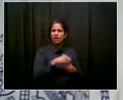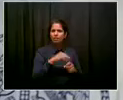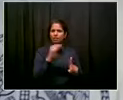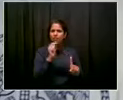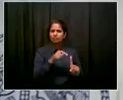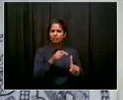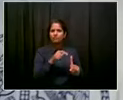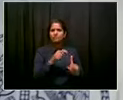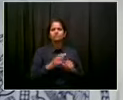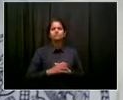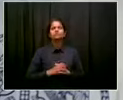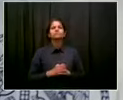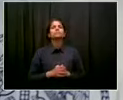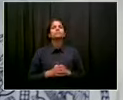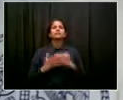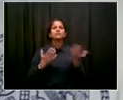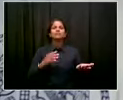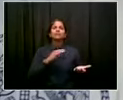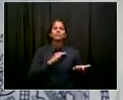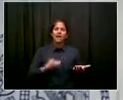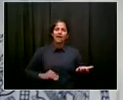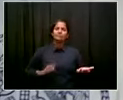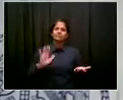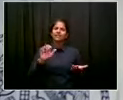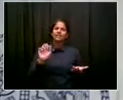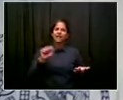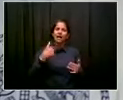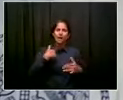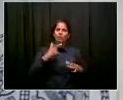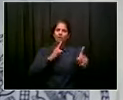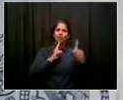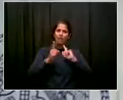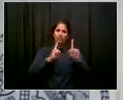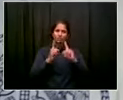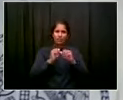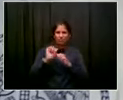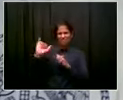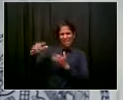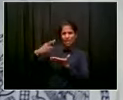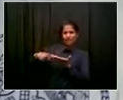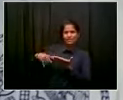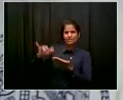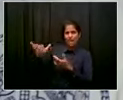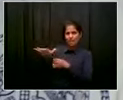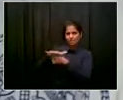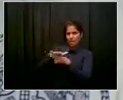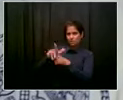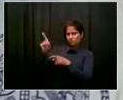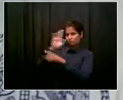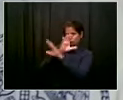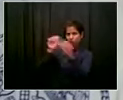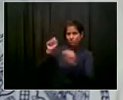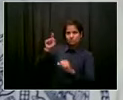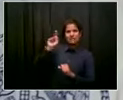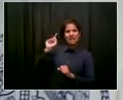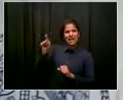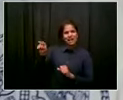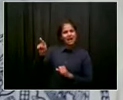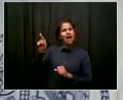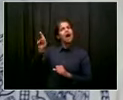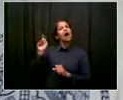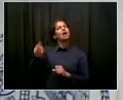we're going to appeal to the federal government i spoke to the secretary of interior deb holland on this topic